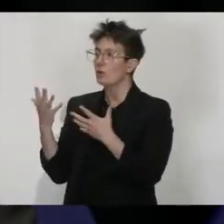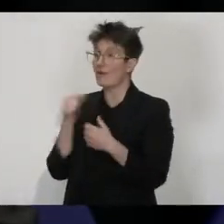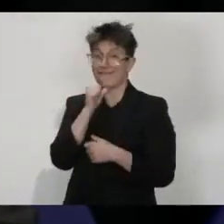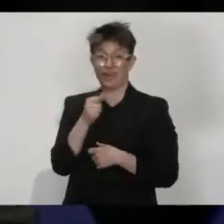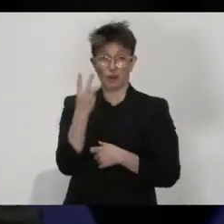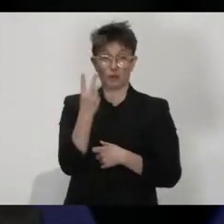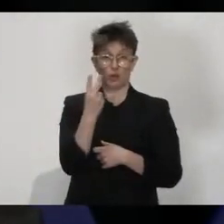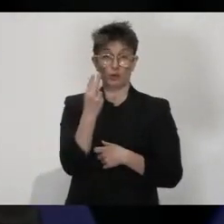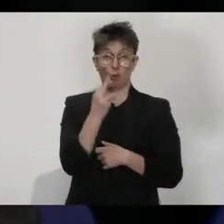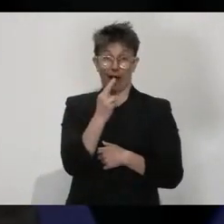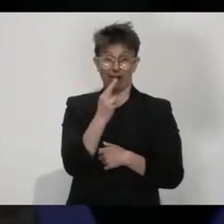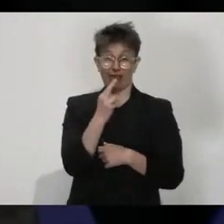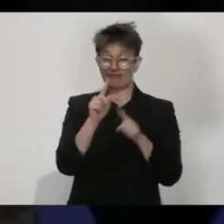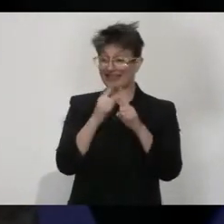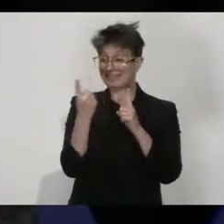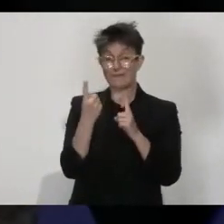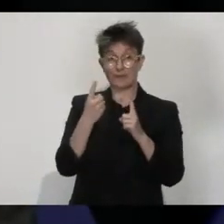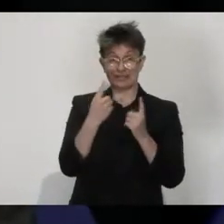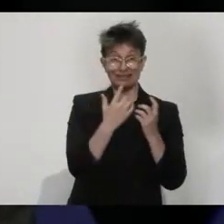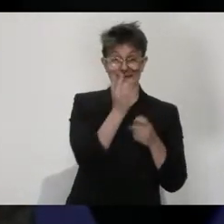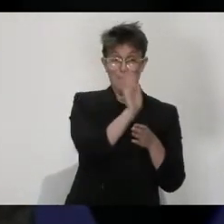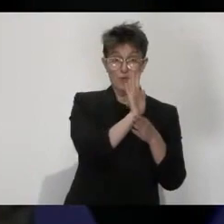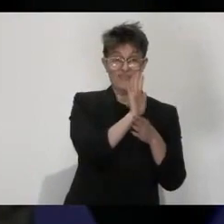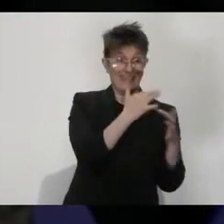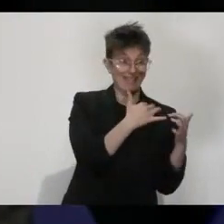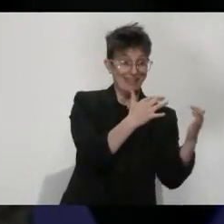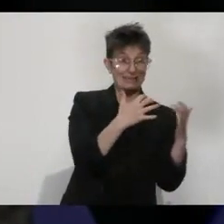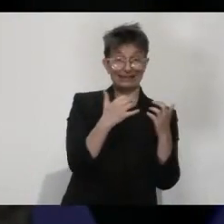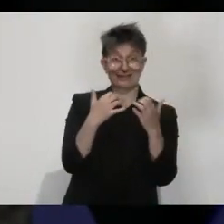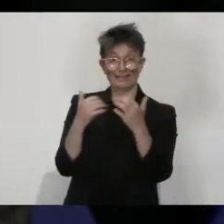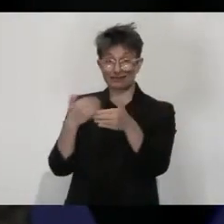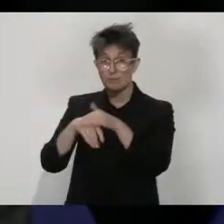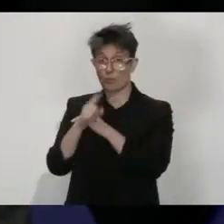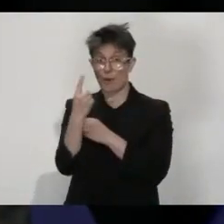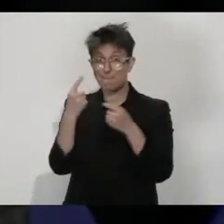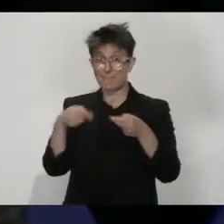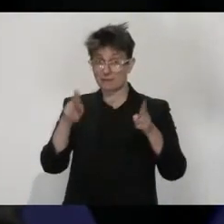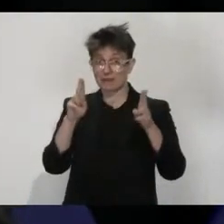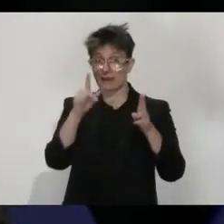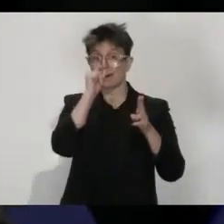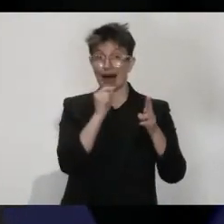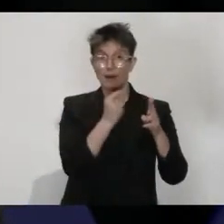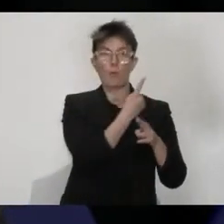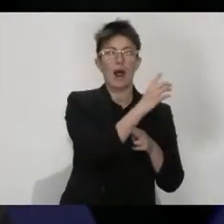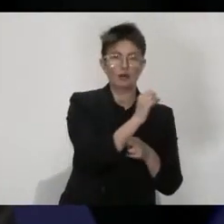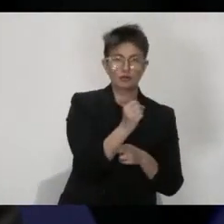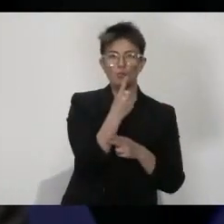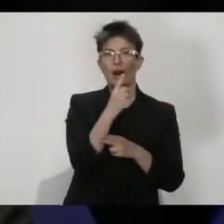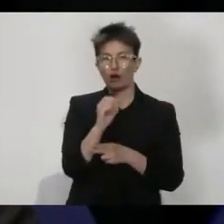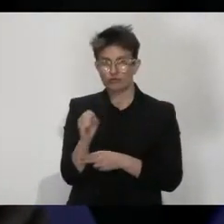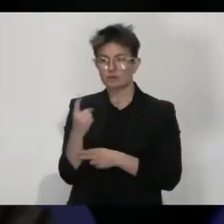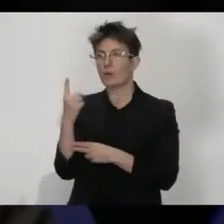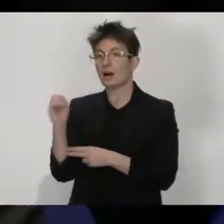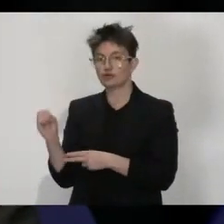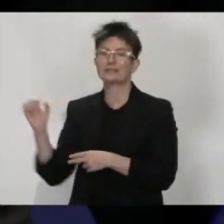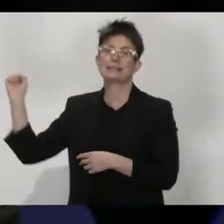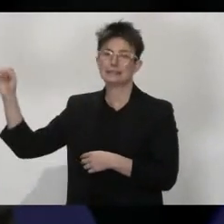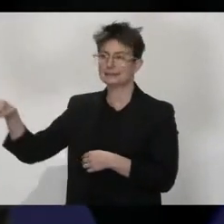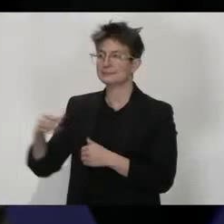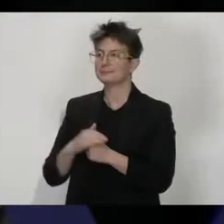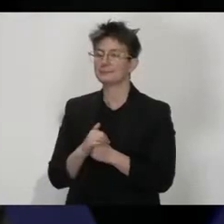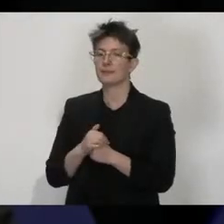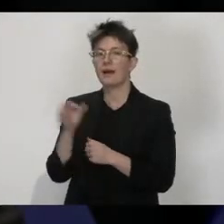people correct. in Yes, every cinema. that's correct. And just another question from a colleague. Scott Morrison has today said he's open to the Christchurch terrorist serving his life sentence without parole in